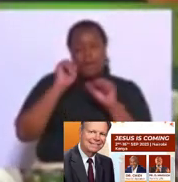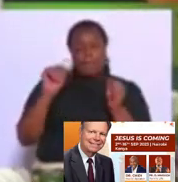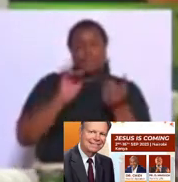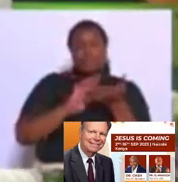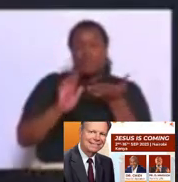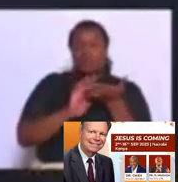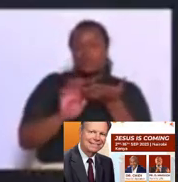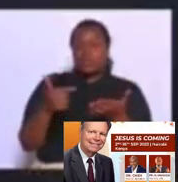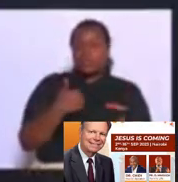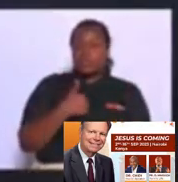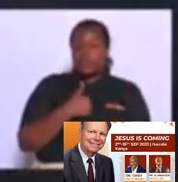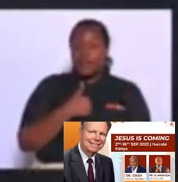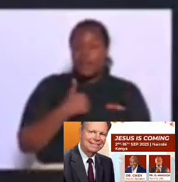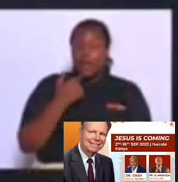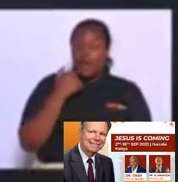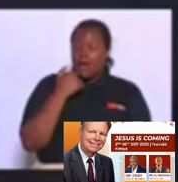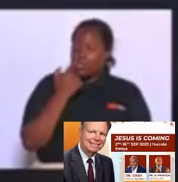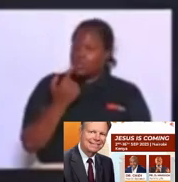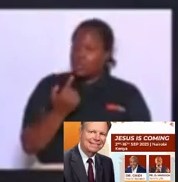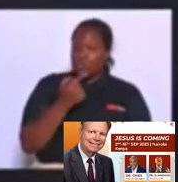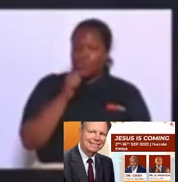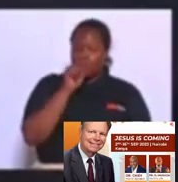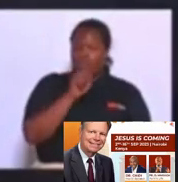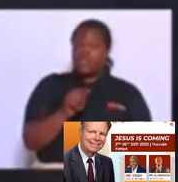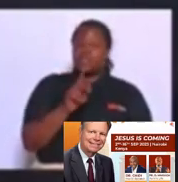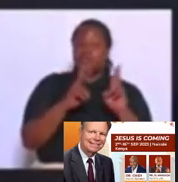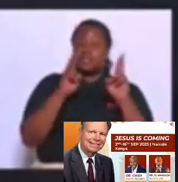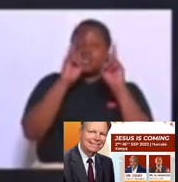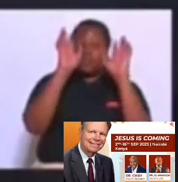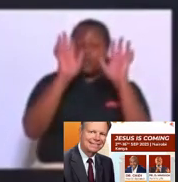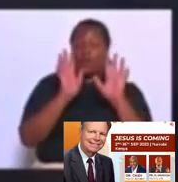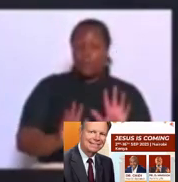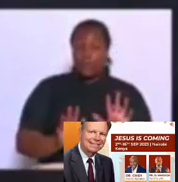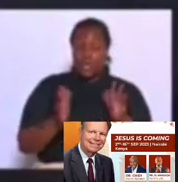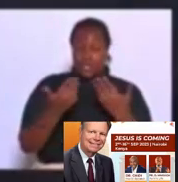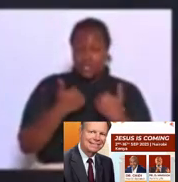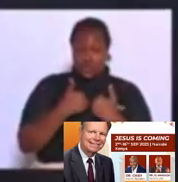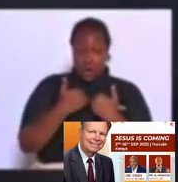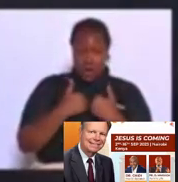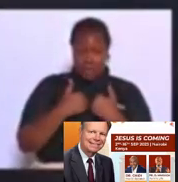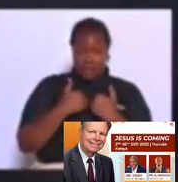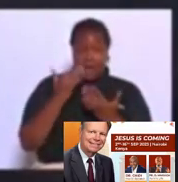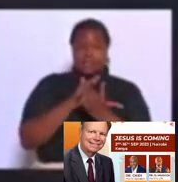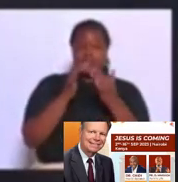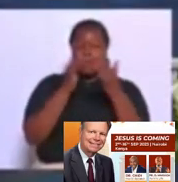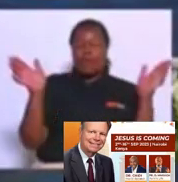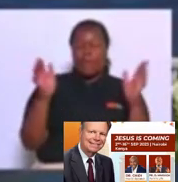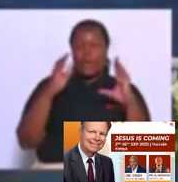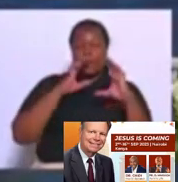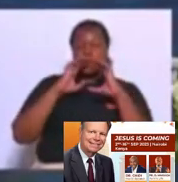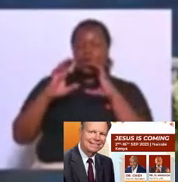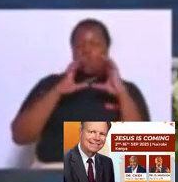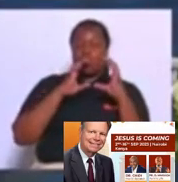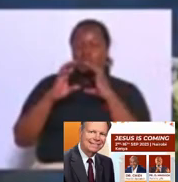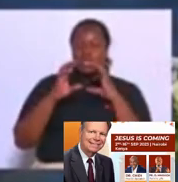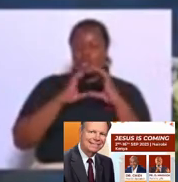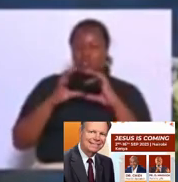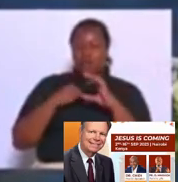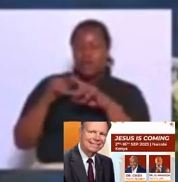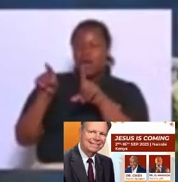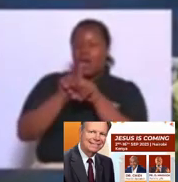me? And so it's so important to have open communion,